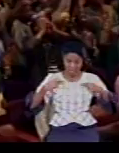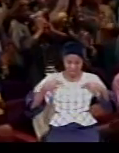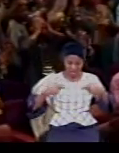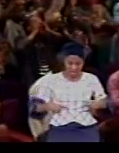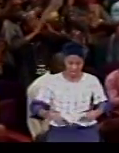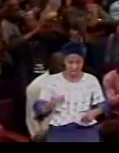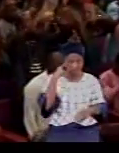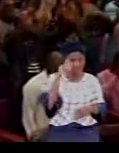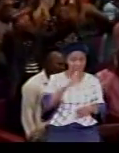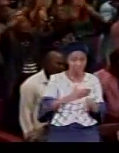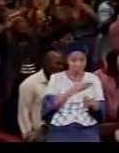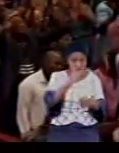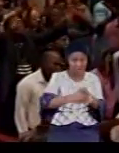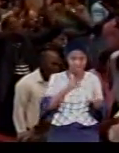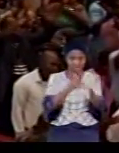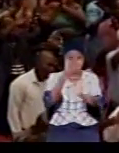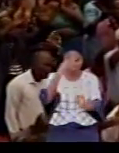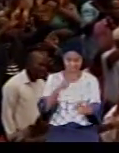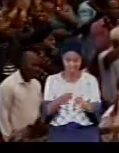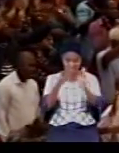Health for your totality.